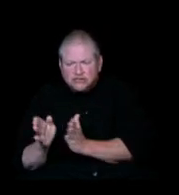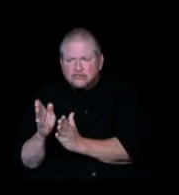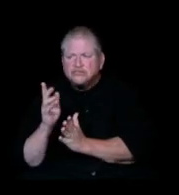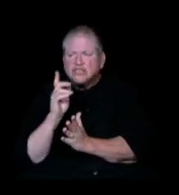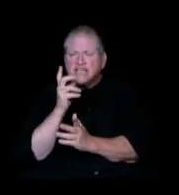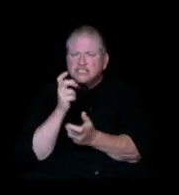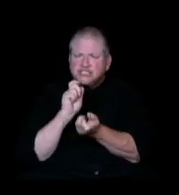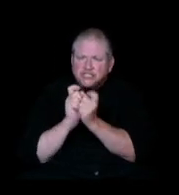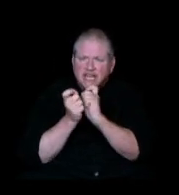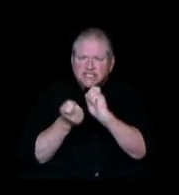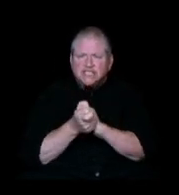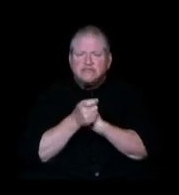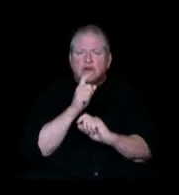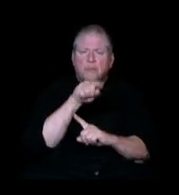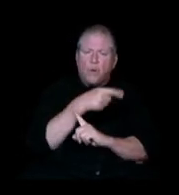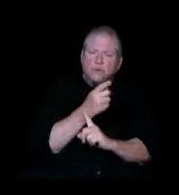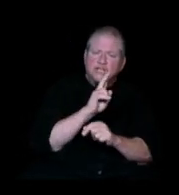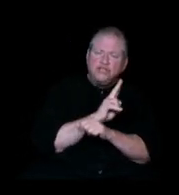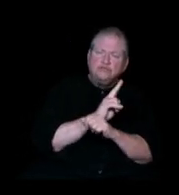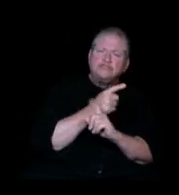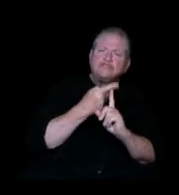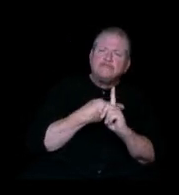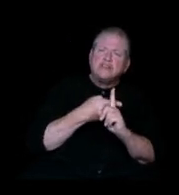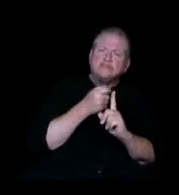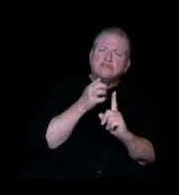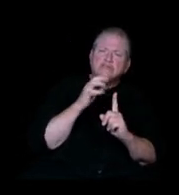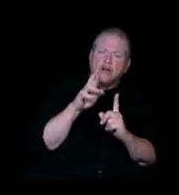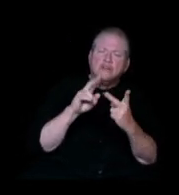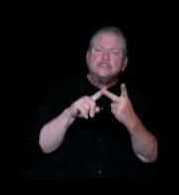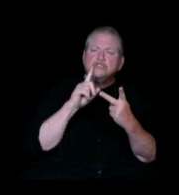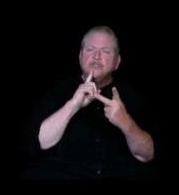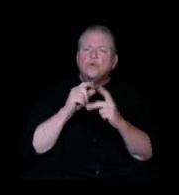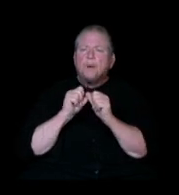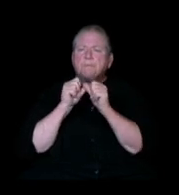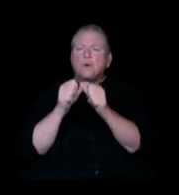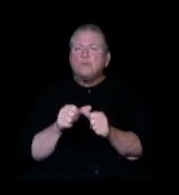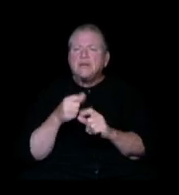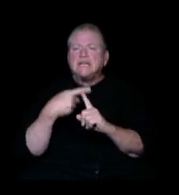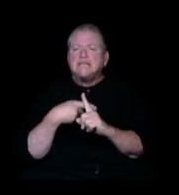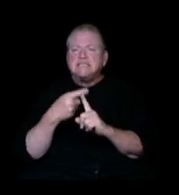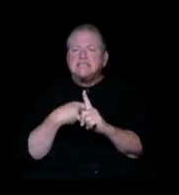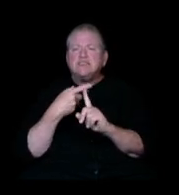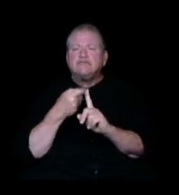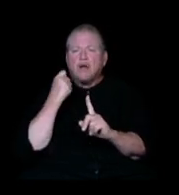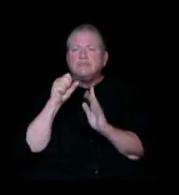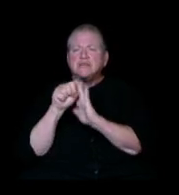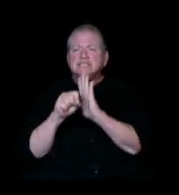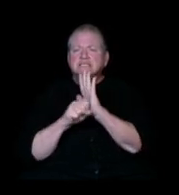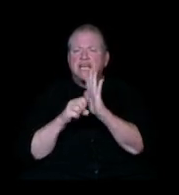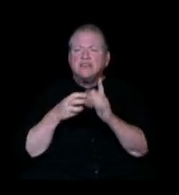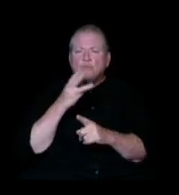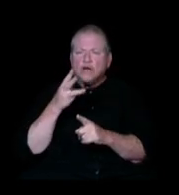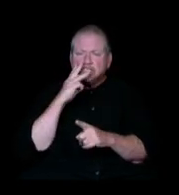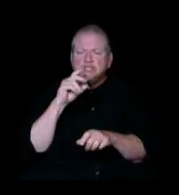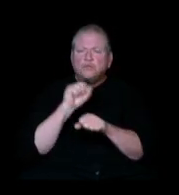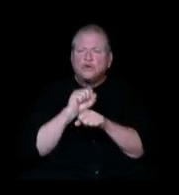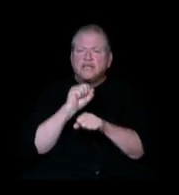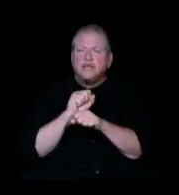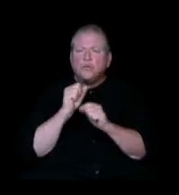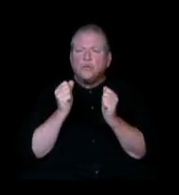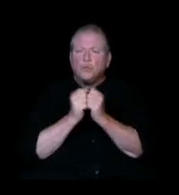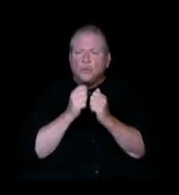her department from strictly using rental car companies to a more permanent leasing of vans from the state of Washington by working with facilities